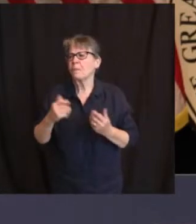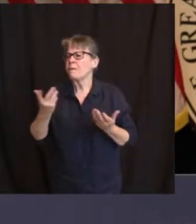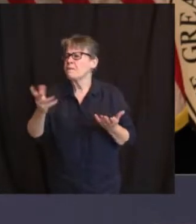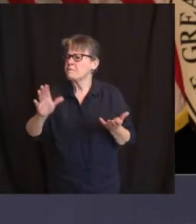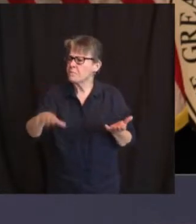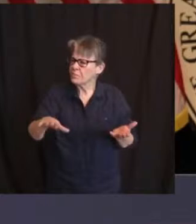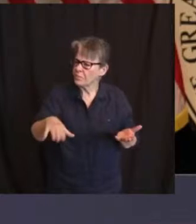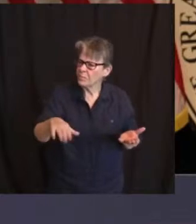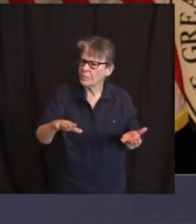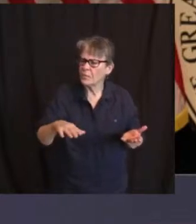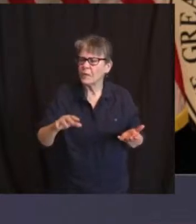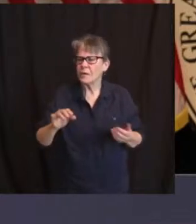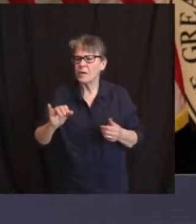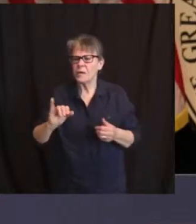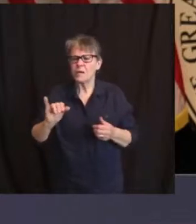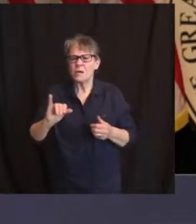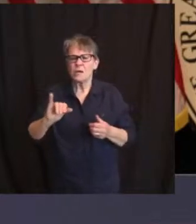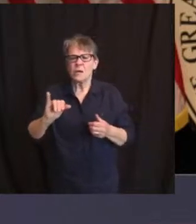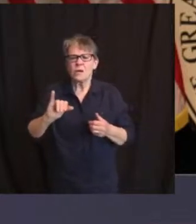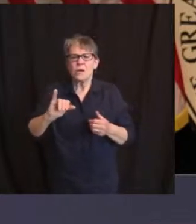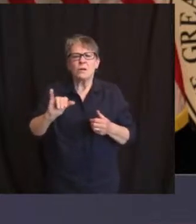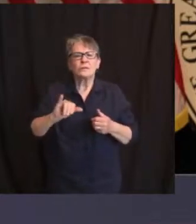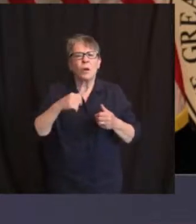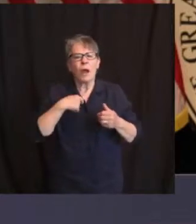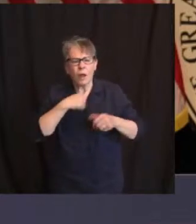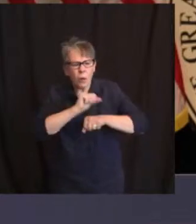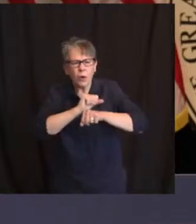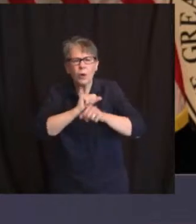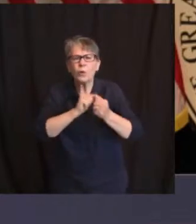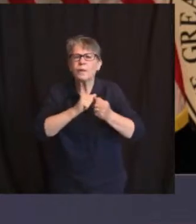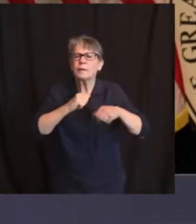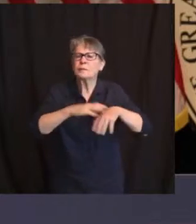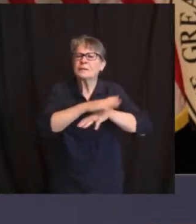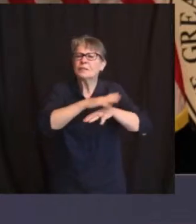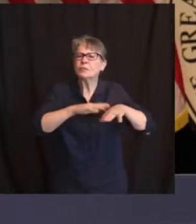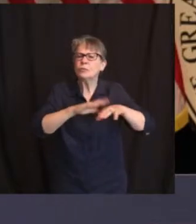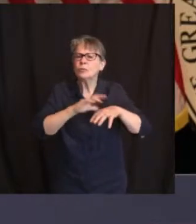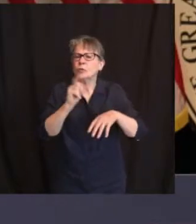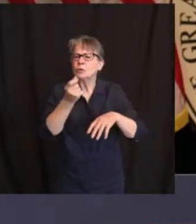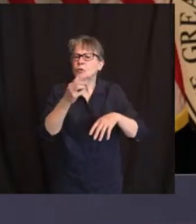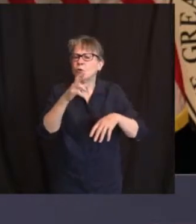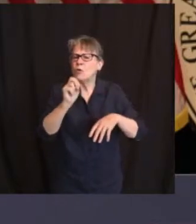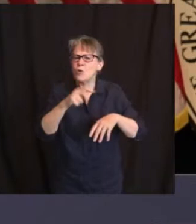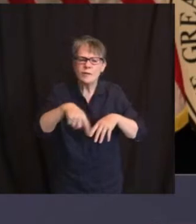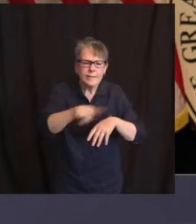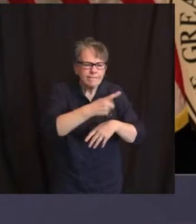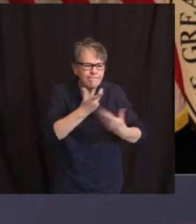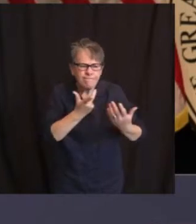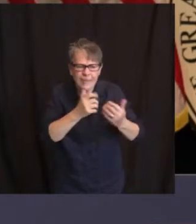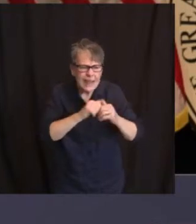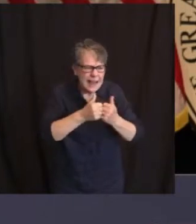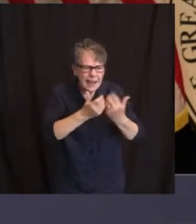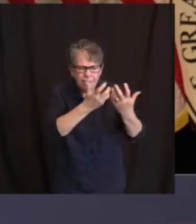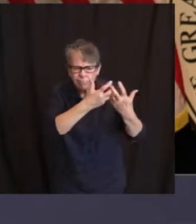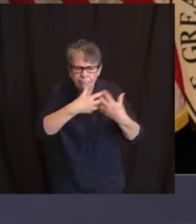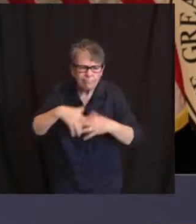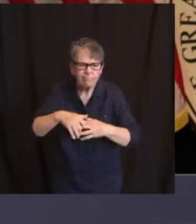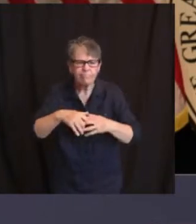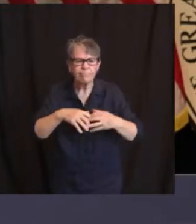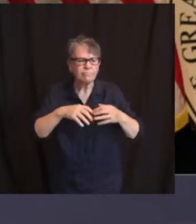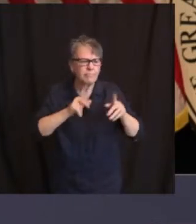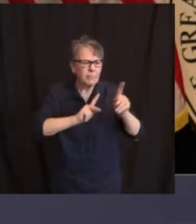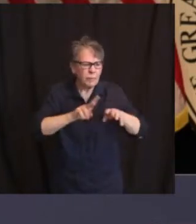shore mayors. We had another really good call yesterday. They're suggesting, we've got really